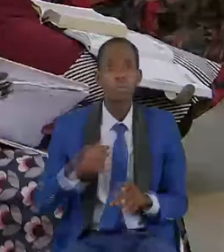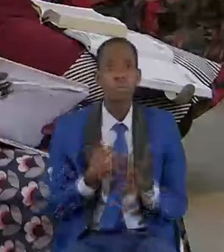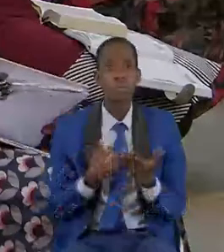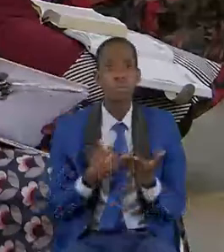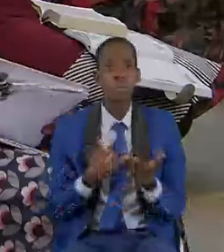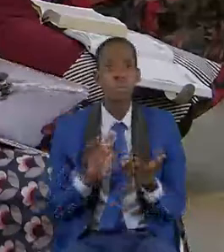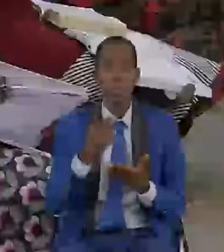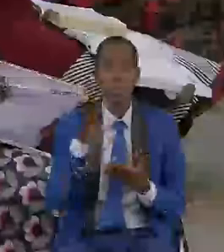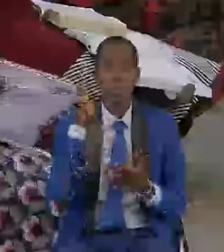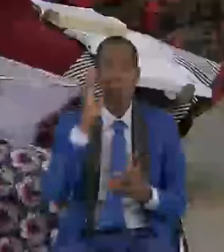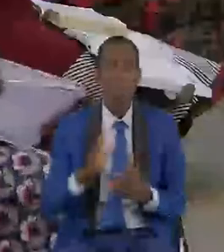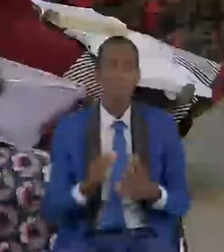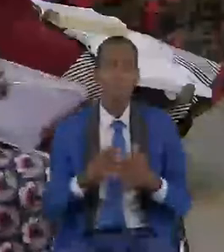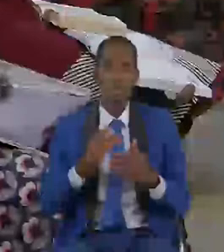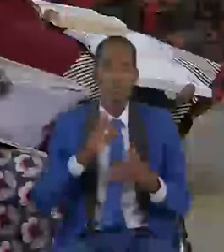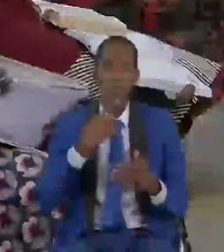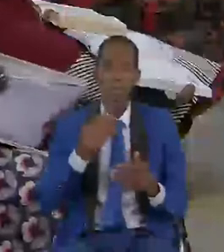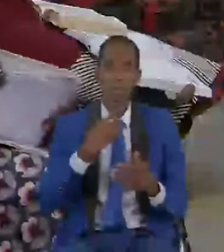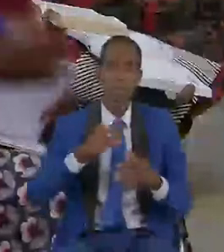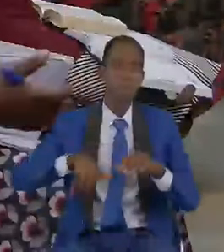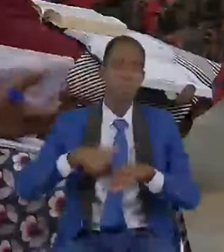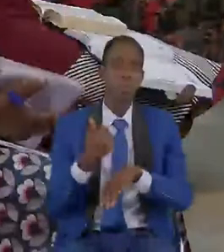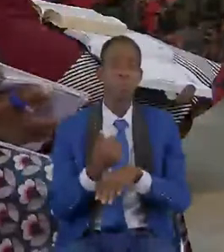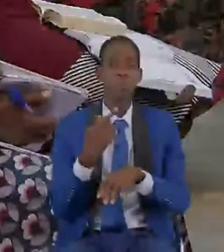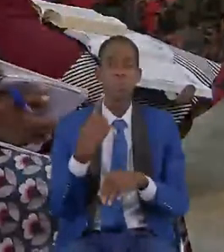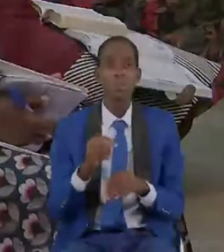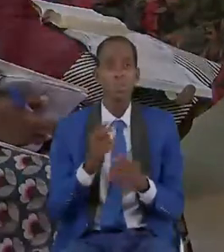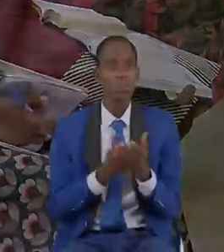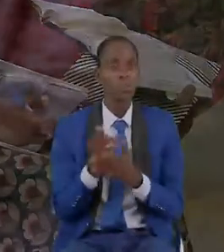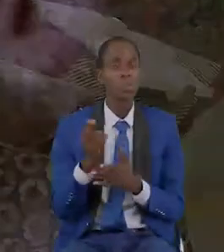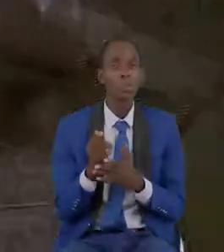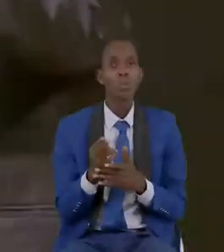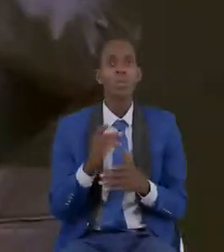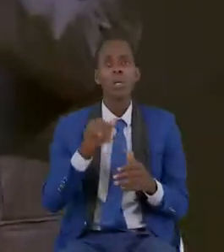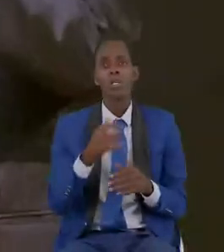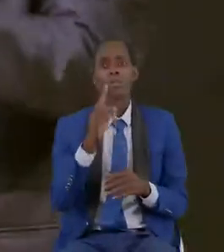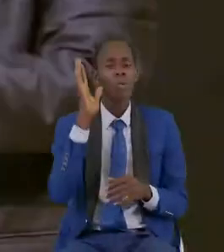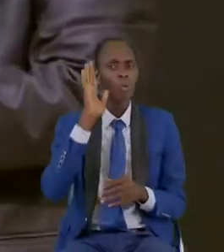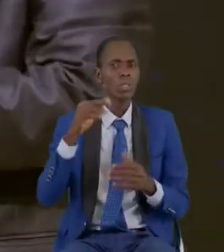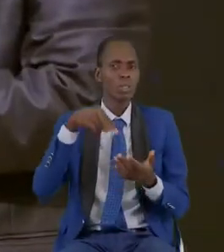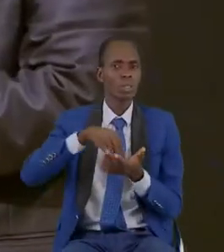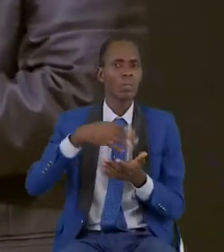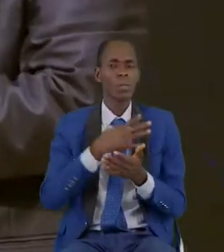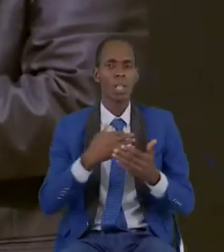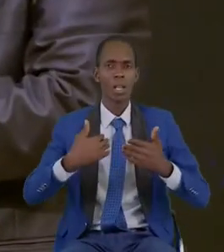Anybody affirming the truth? Anybody that will stand and have a backbone that when somebody does something